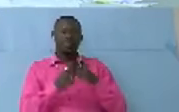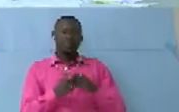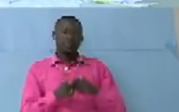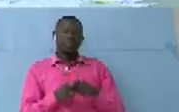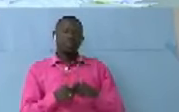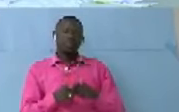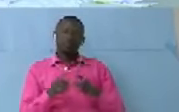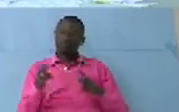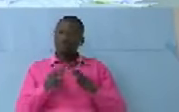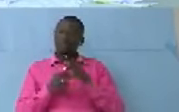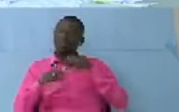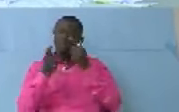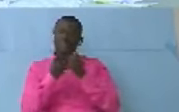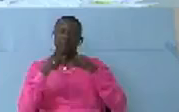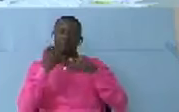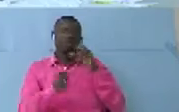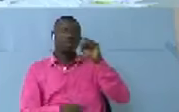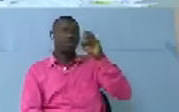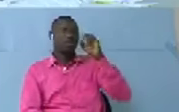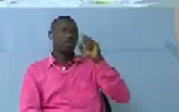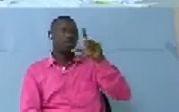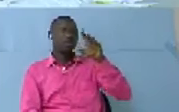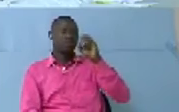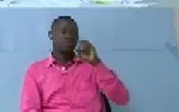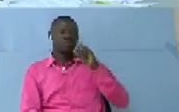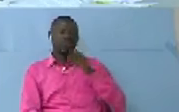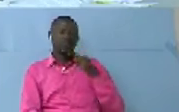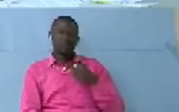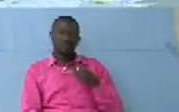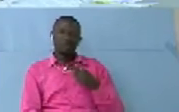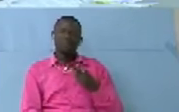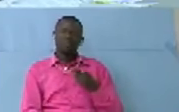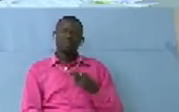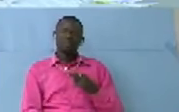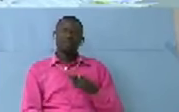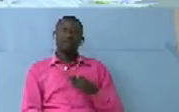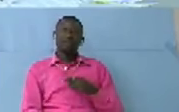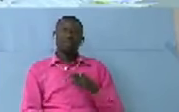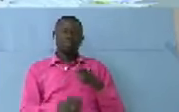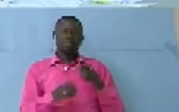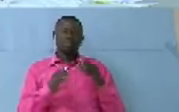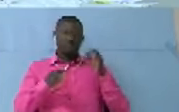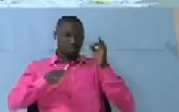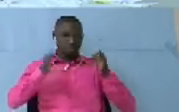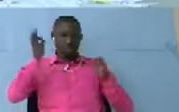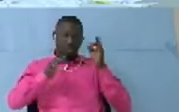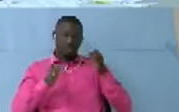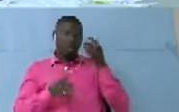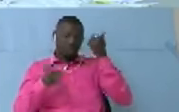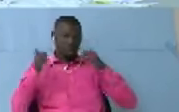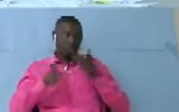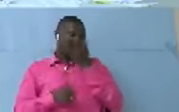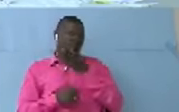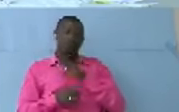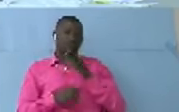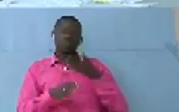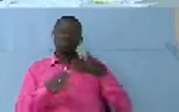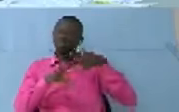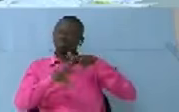Solo. Okay. Because there is an ongoing case. Okay, fine. And we don't want to deal with that to affect that case in any